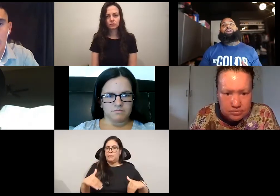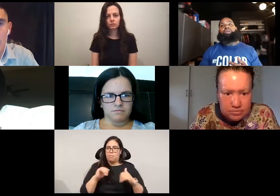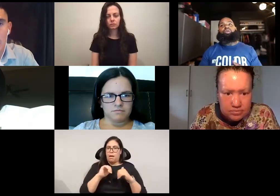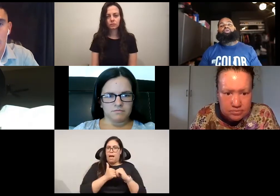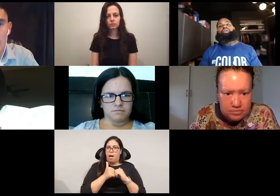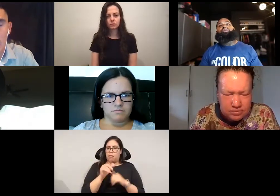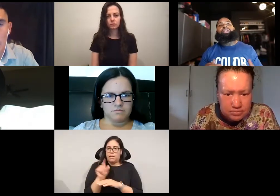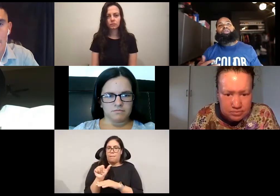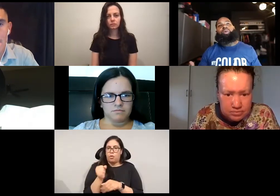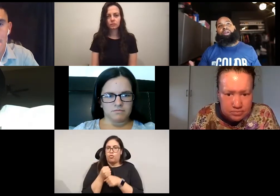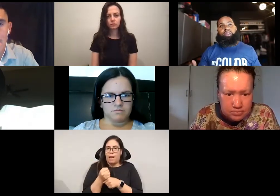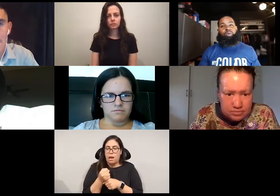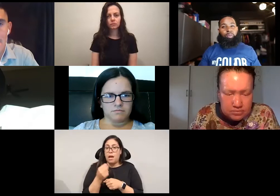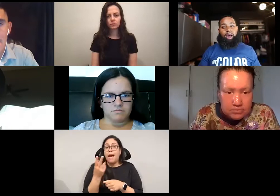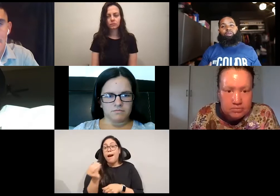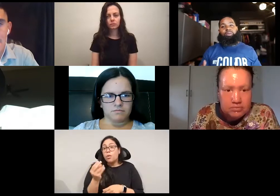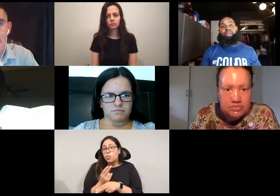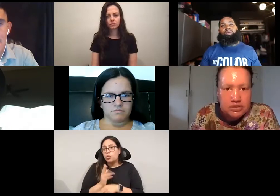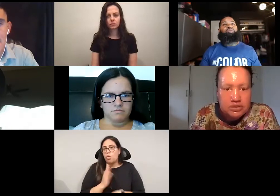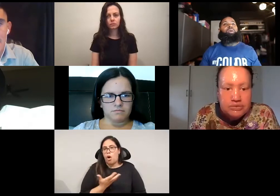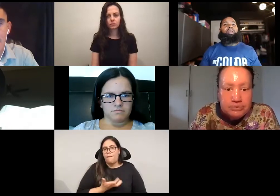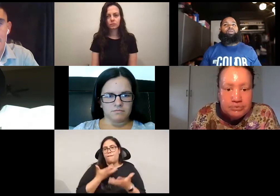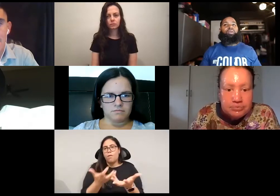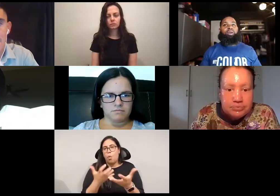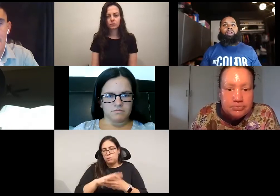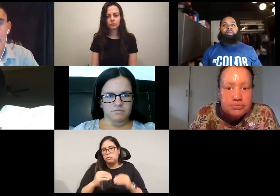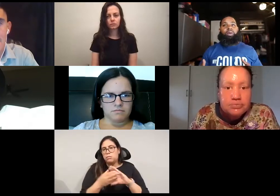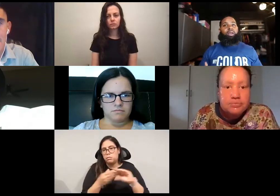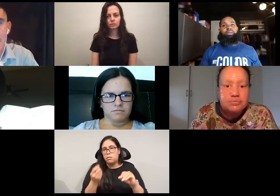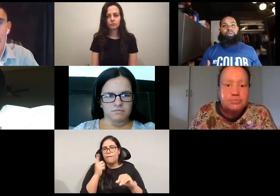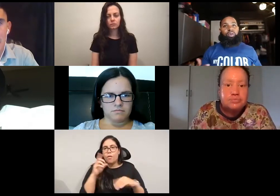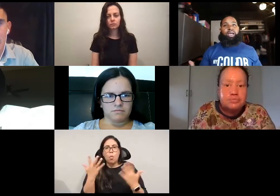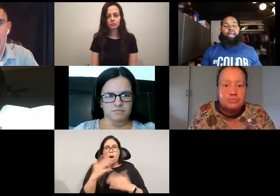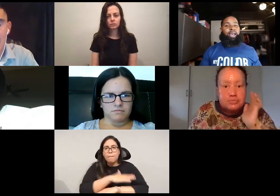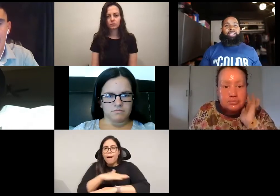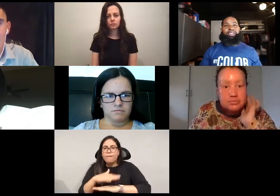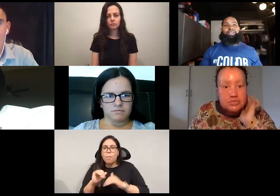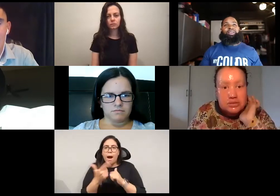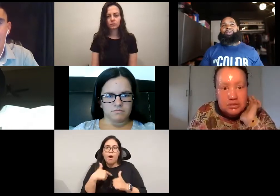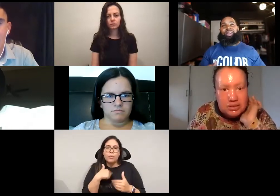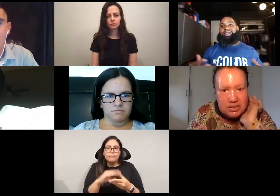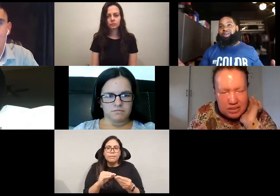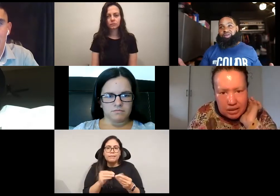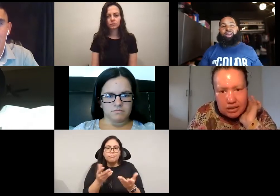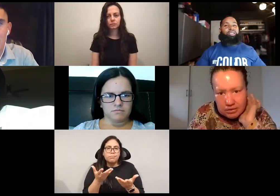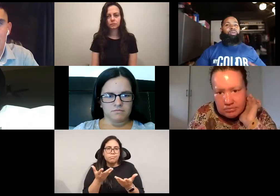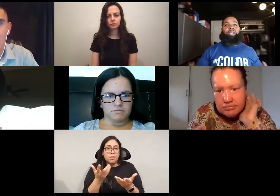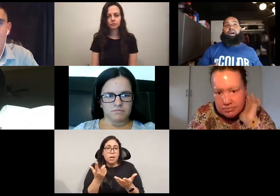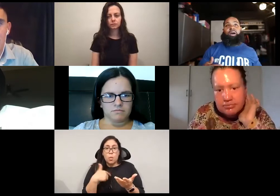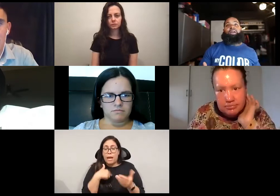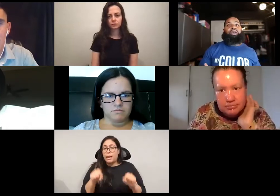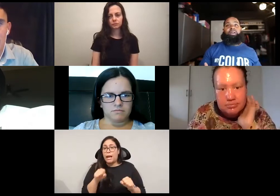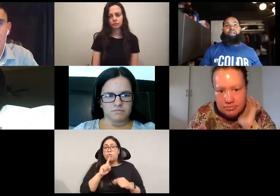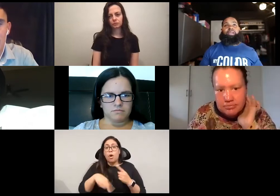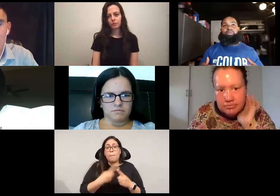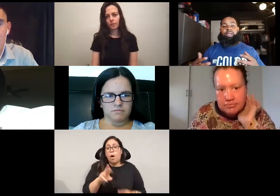are being used for to raise awareness and what platforms that we're speaking for. Because of course I can't, you know, we could talk race and we can talk